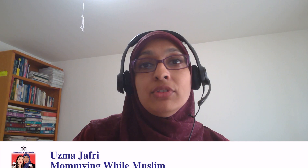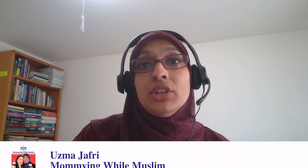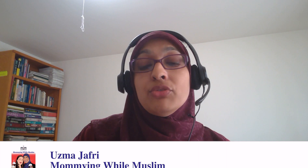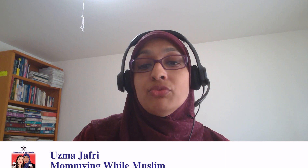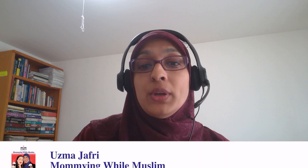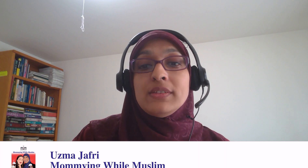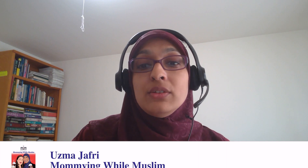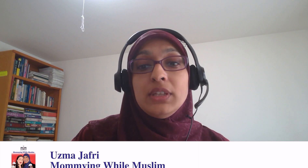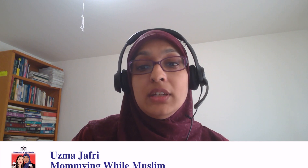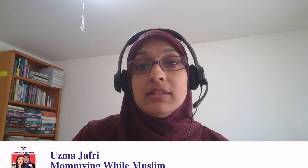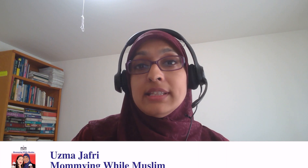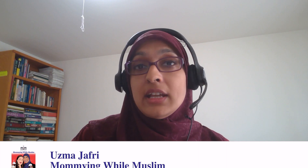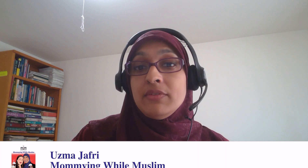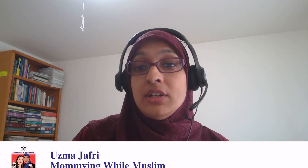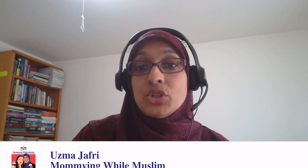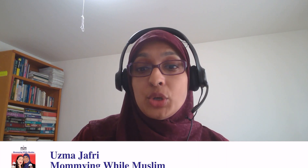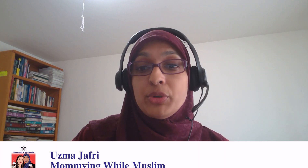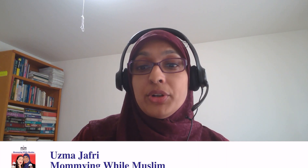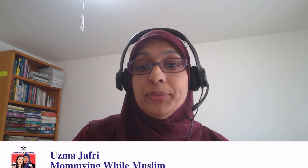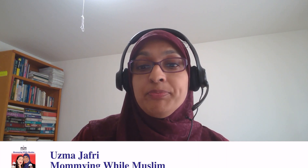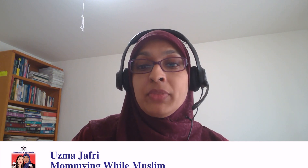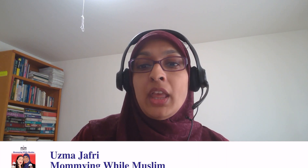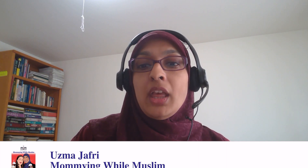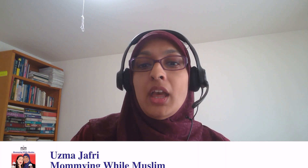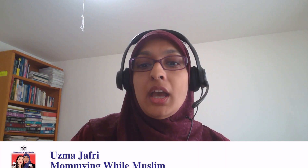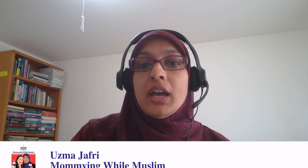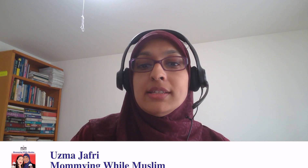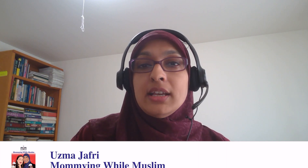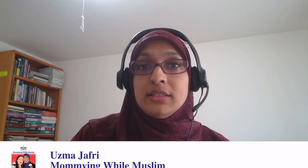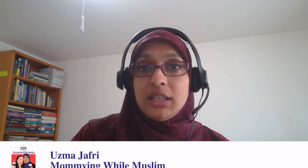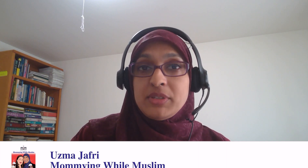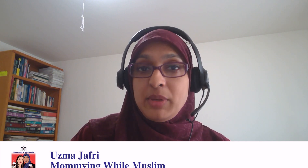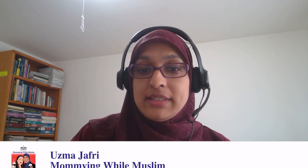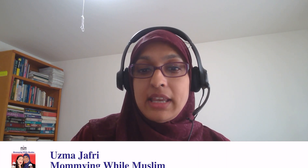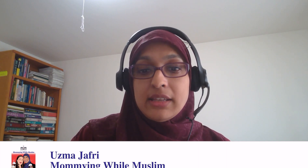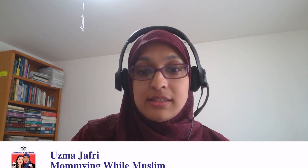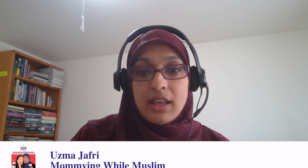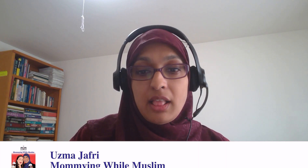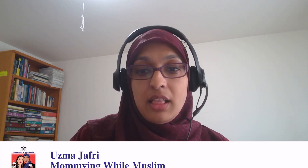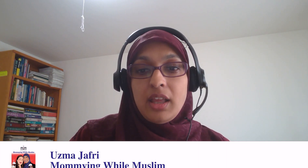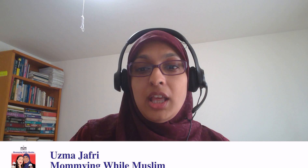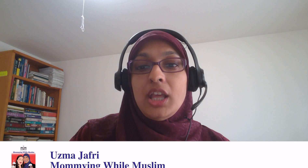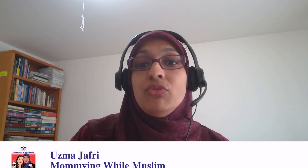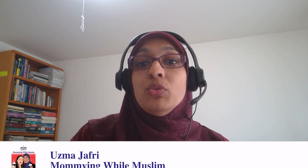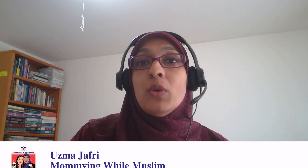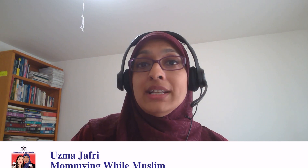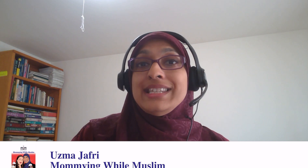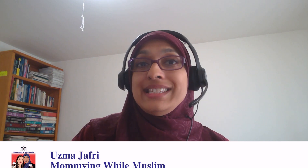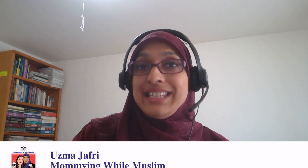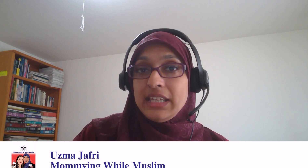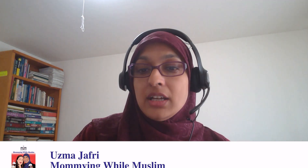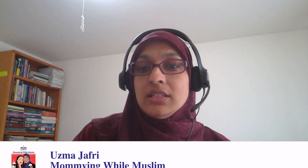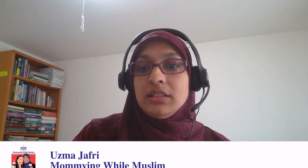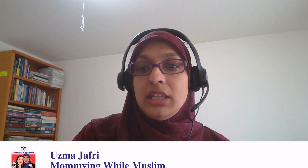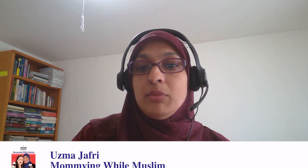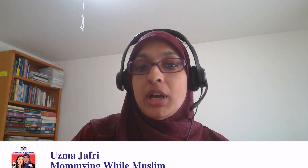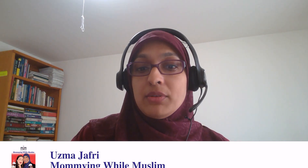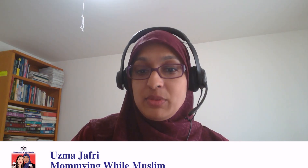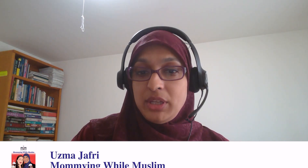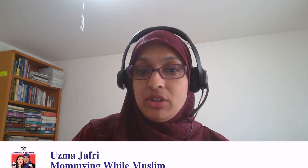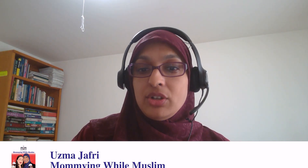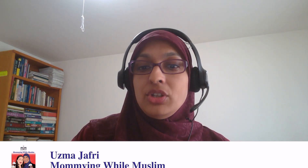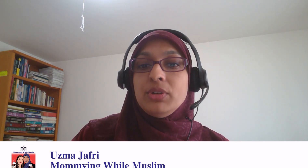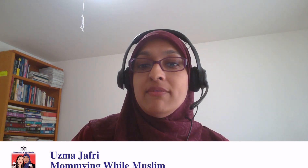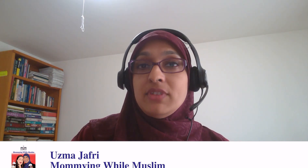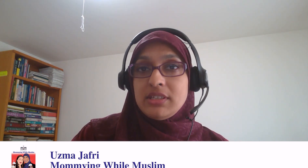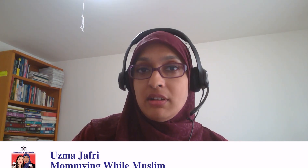be mindful that the voice you hear is that of an interpreter, as Andaleeb speaks ASL. If you want to see Andaleeb,